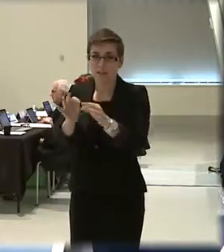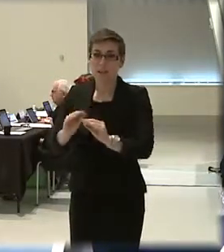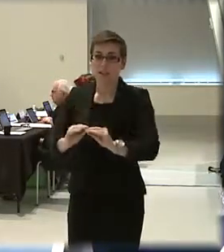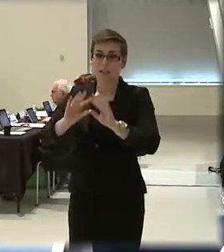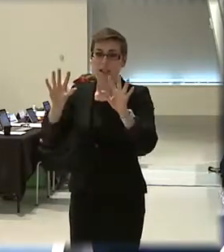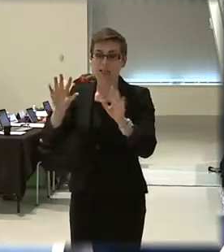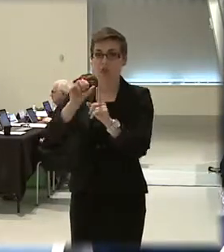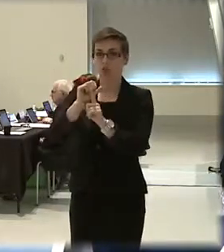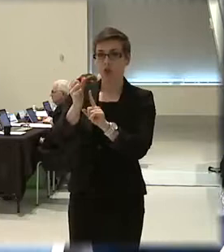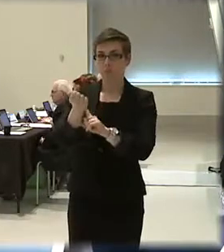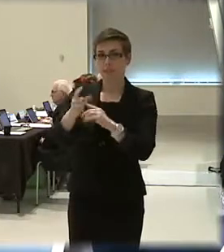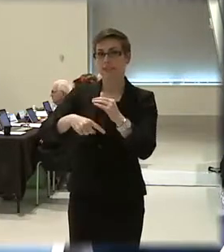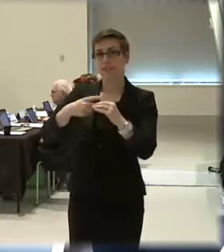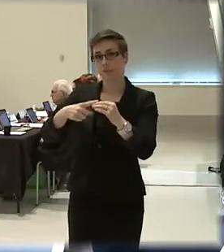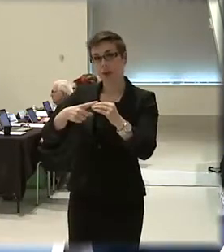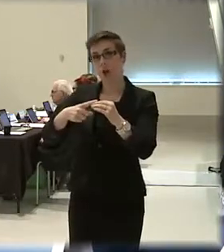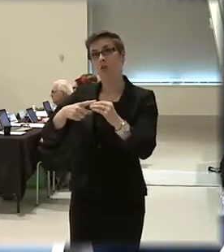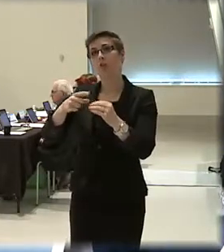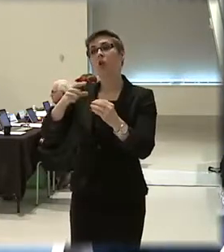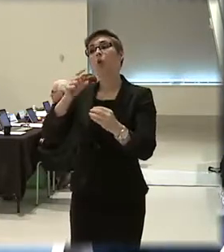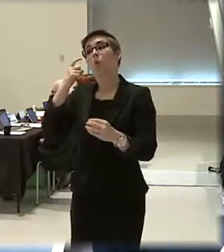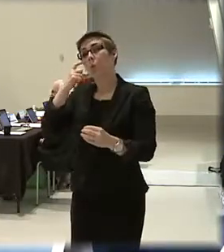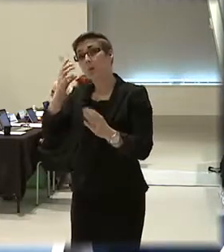community members who are engaging with officers in a